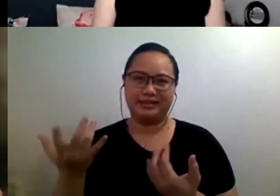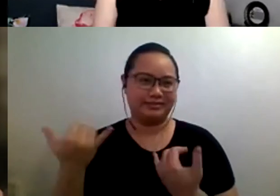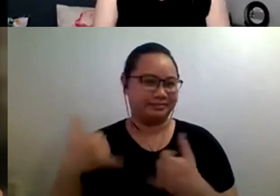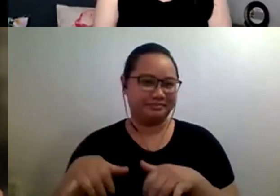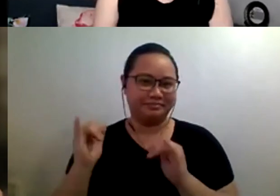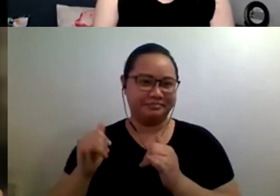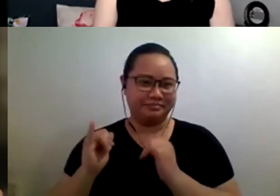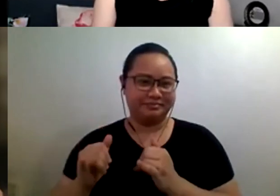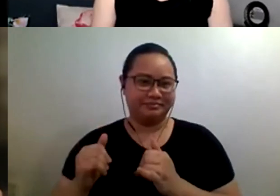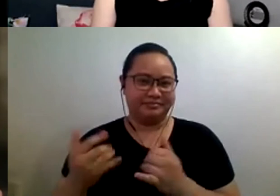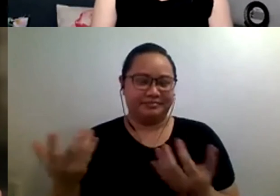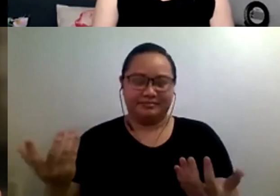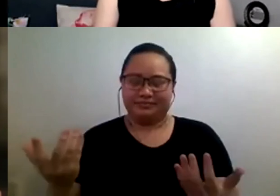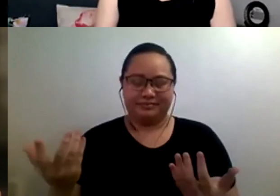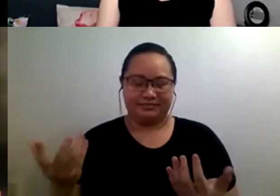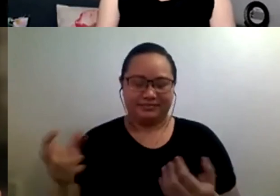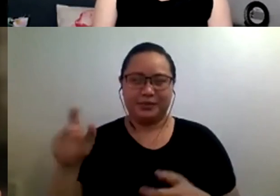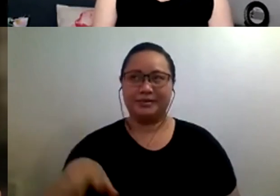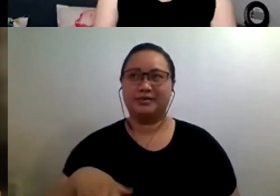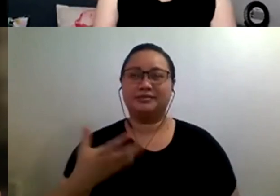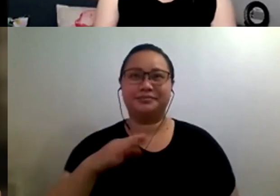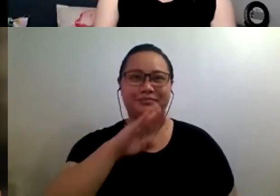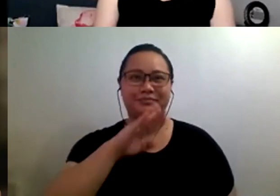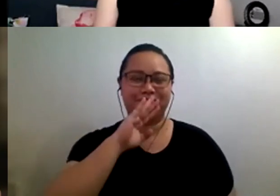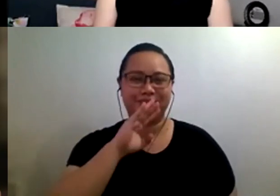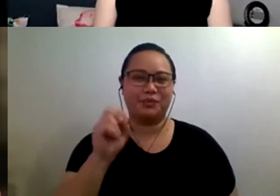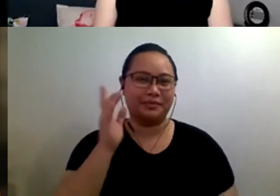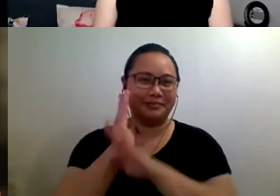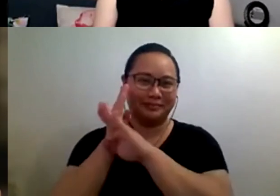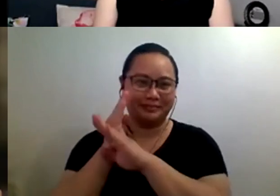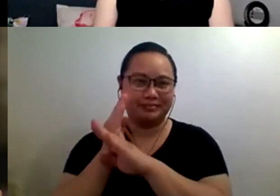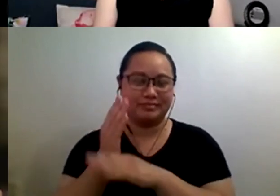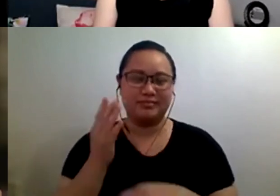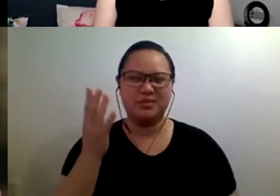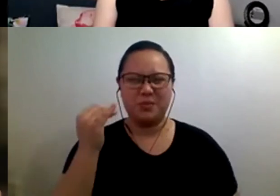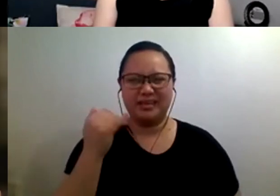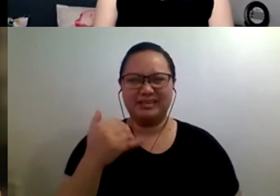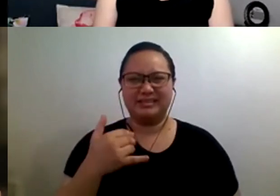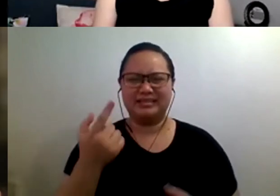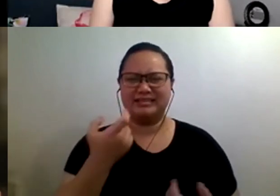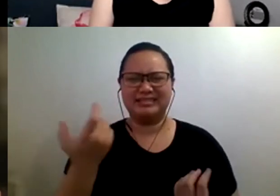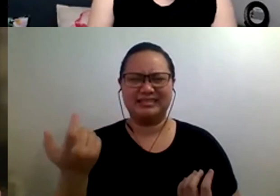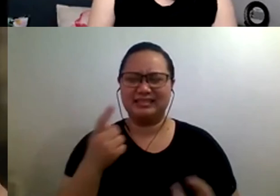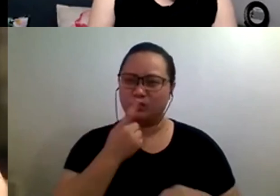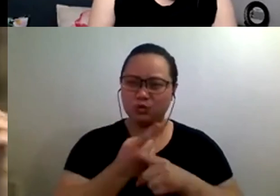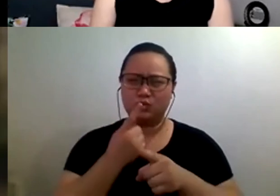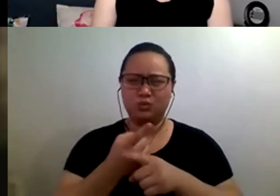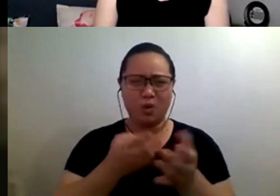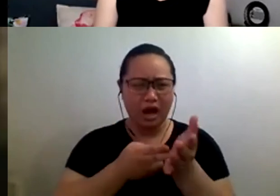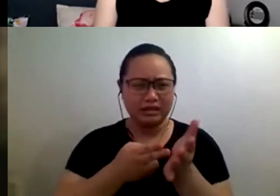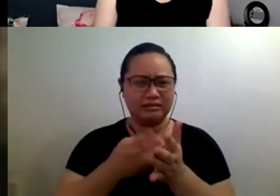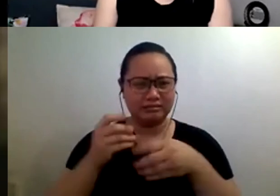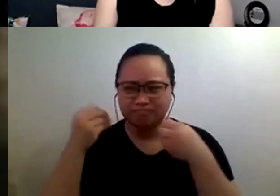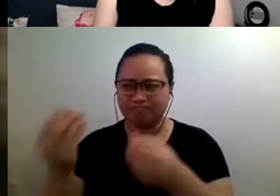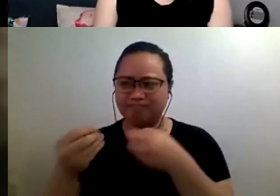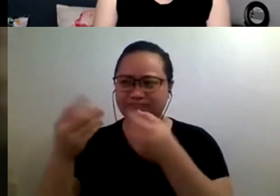reason why we all feel so frustrated, because we've given people so many chances